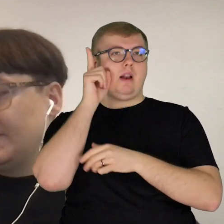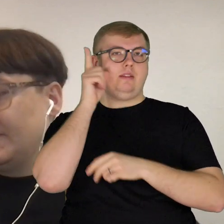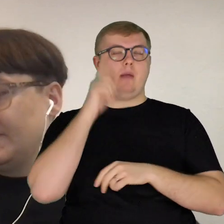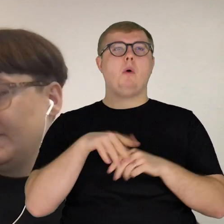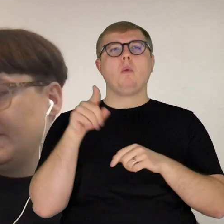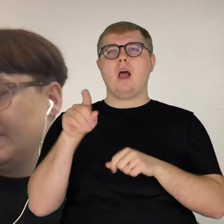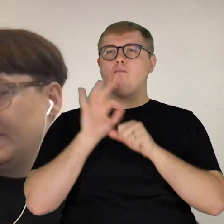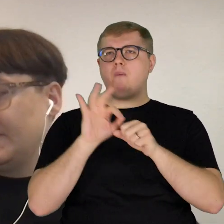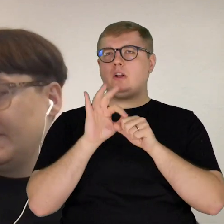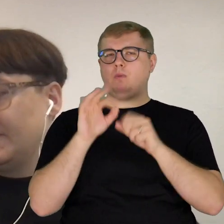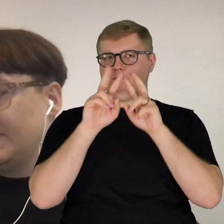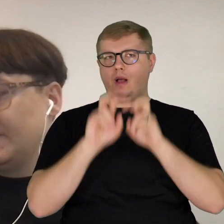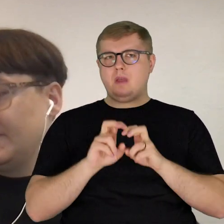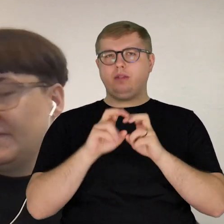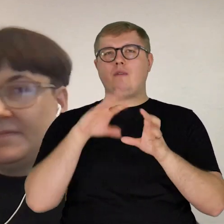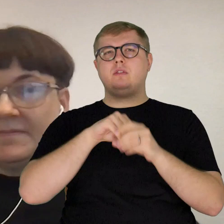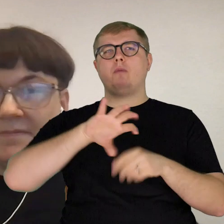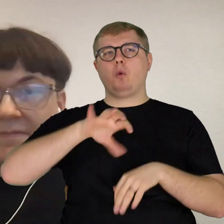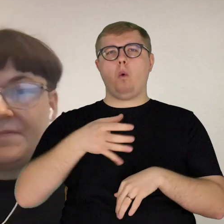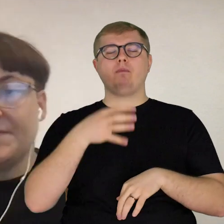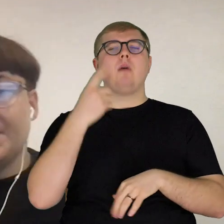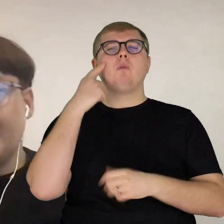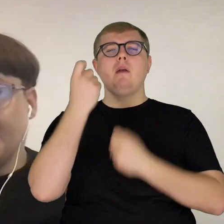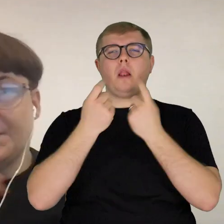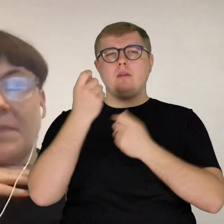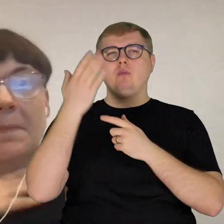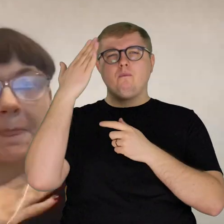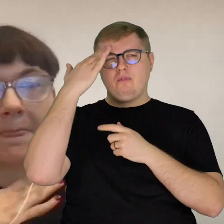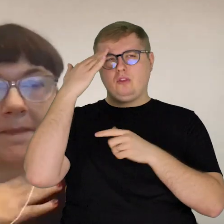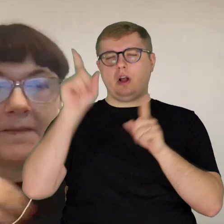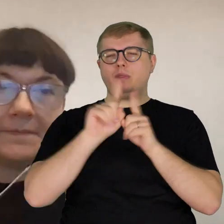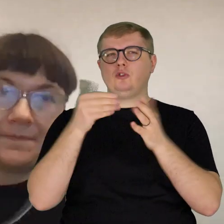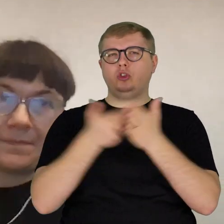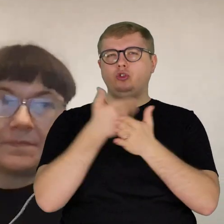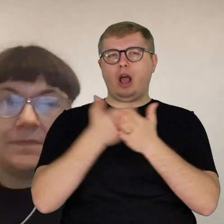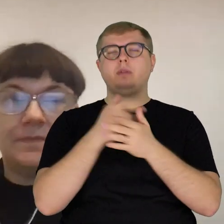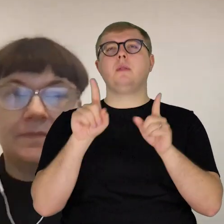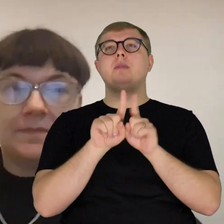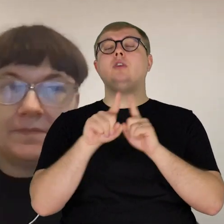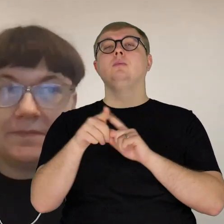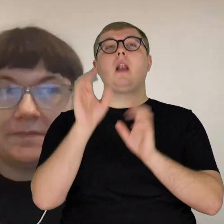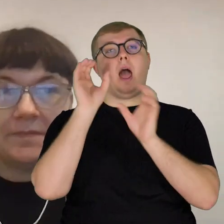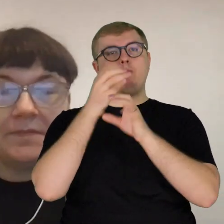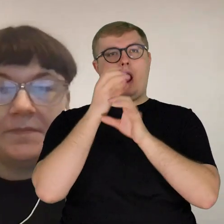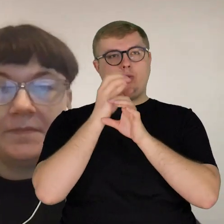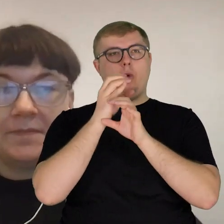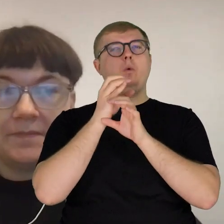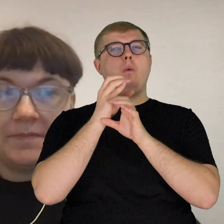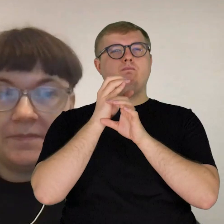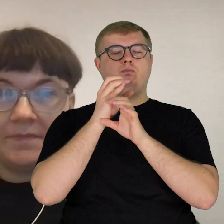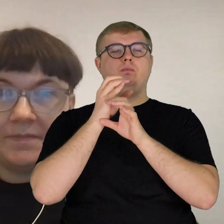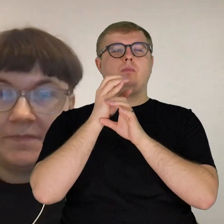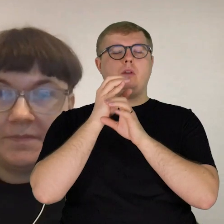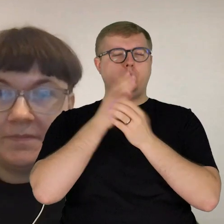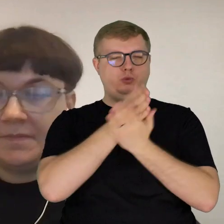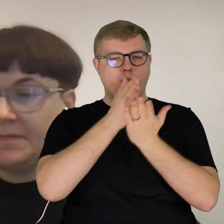Image Knowledge Design and Interdisciplinary Laboratory at the Humboldt University of Berlin, and